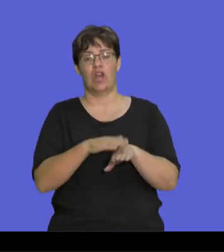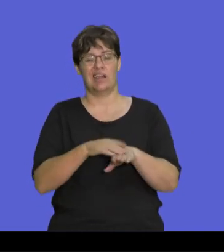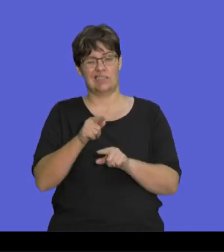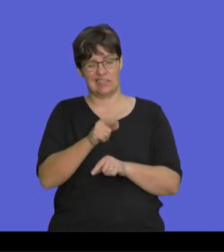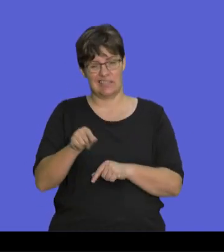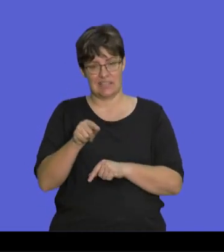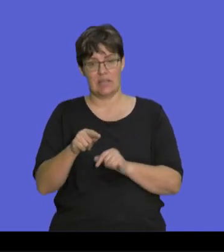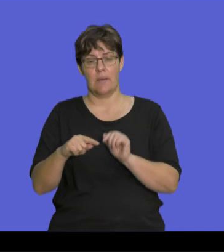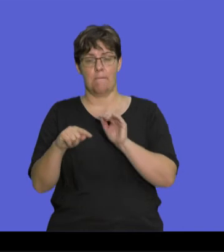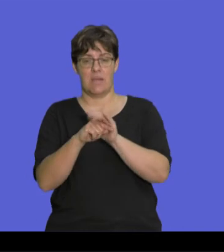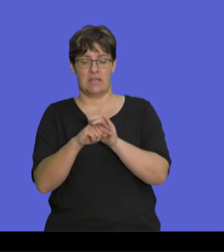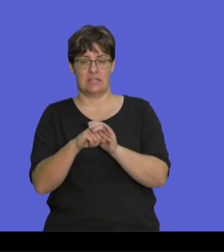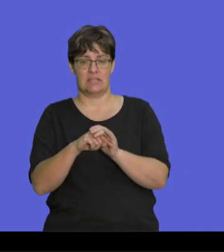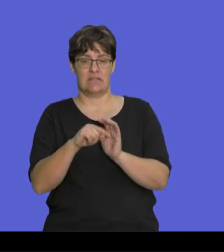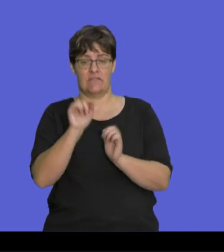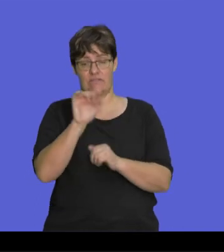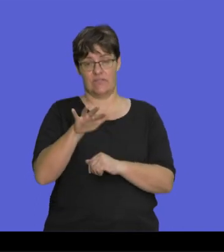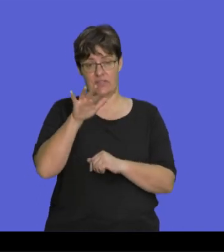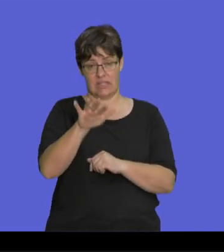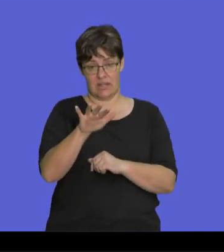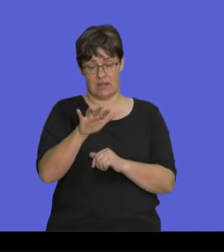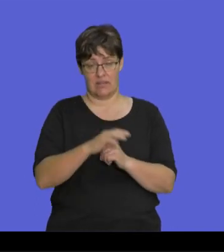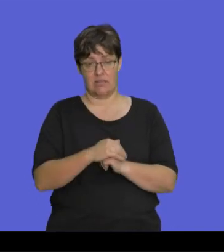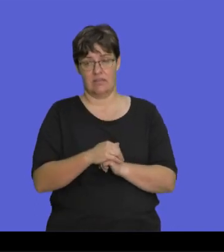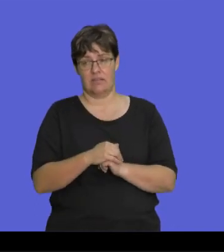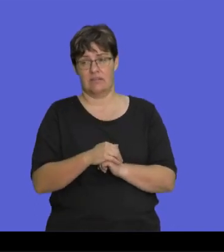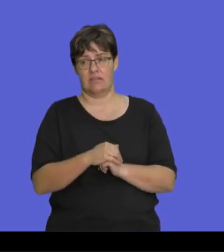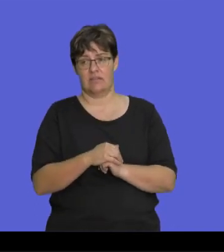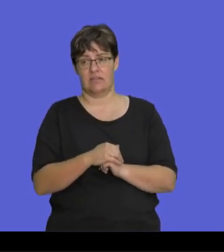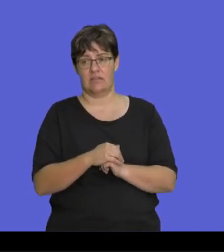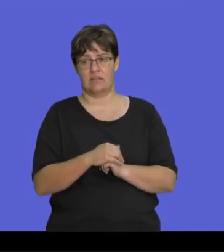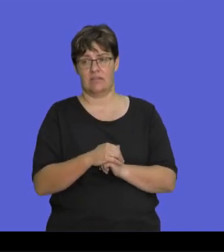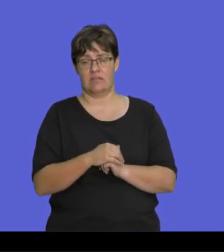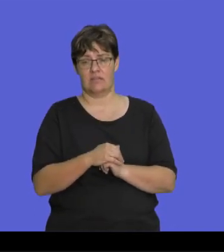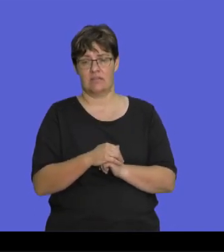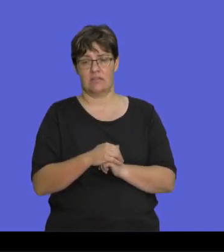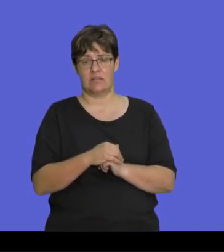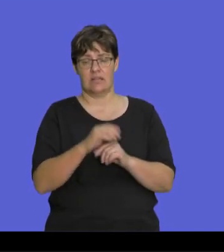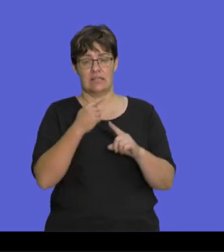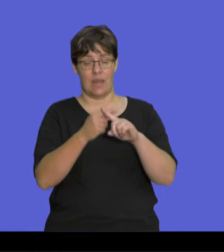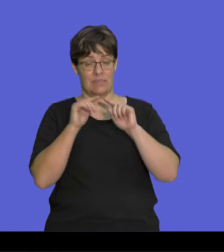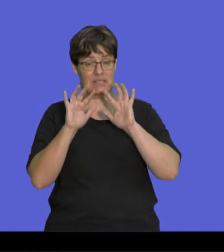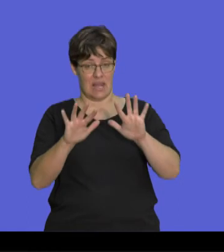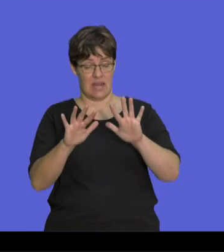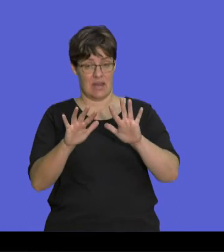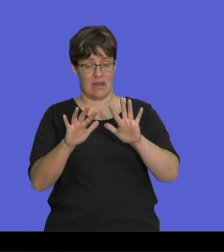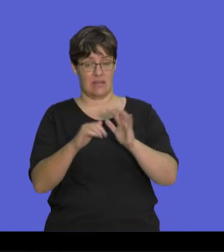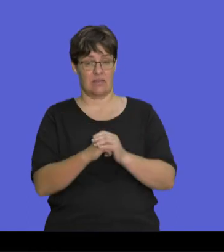is minus 15, okay? Okay, that's minus 15 times 10